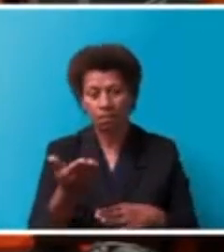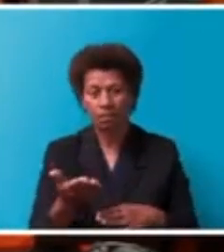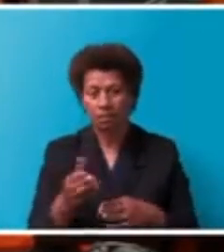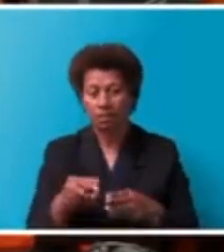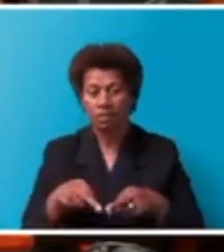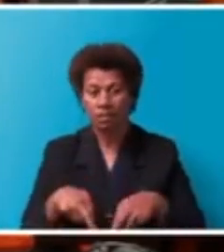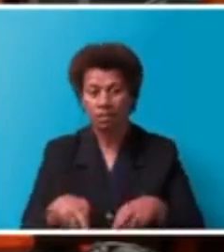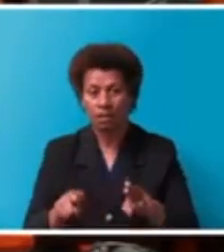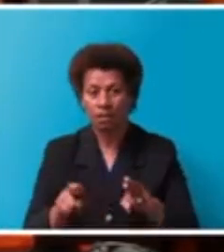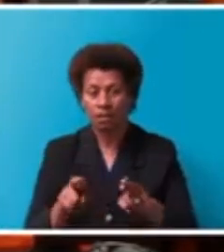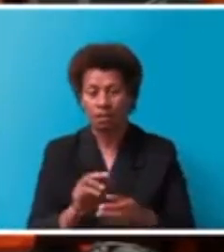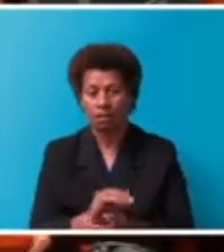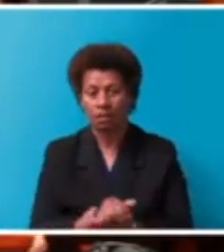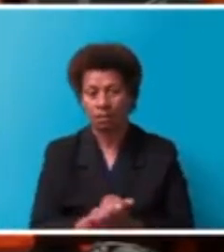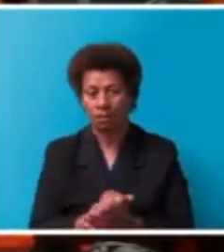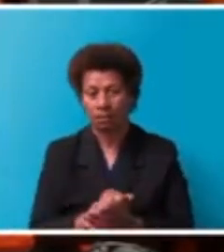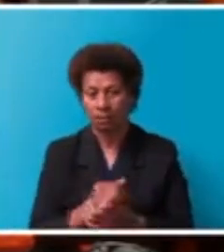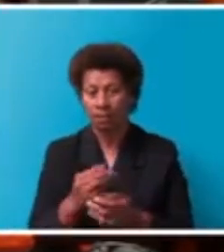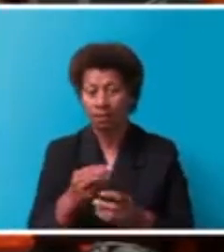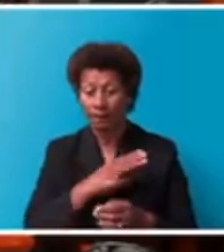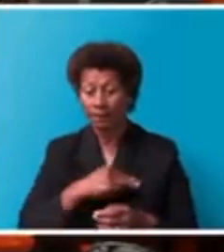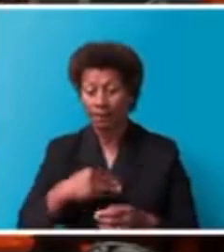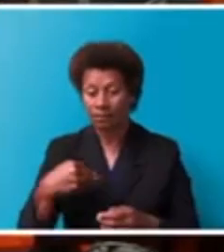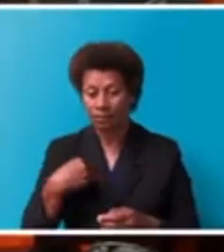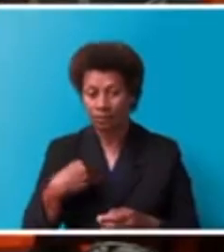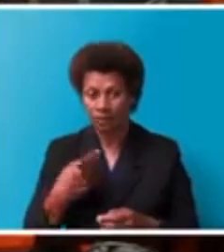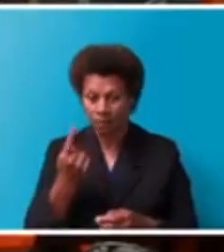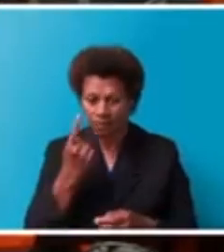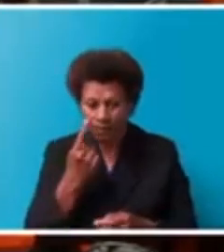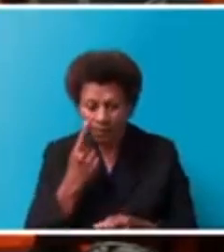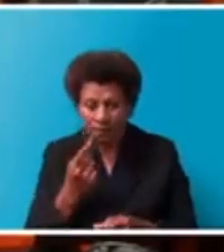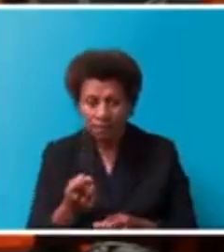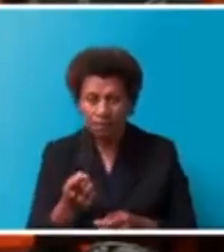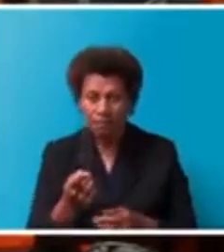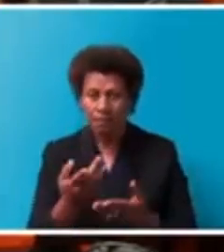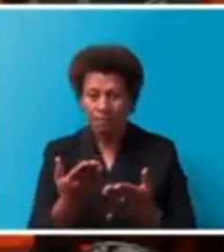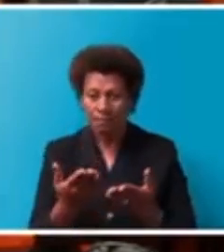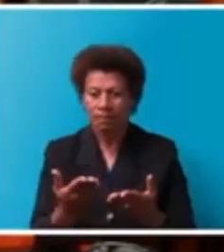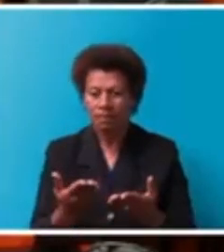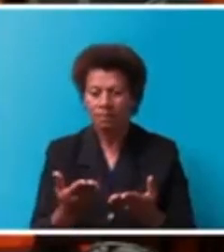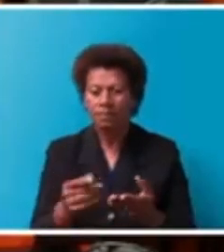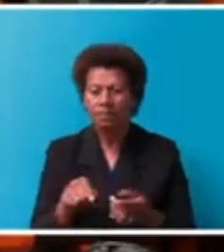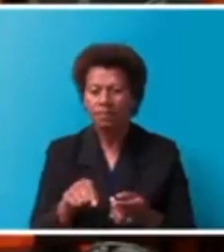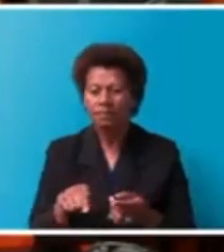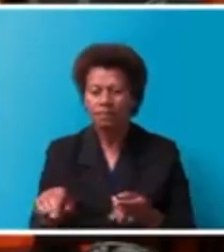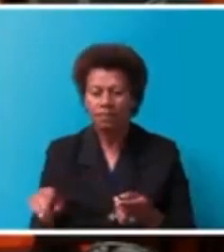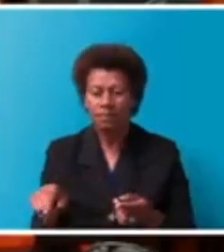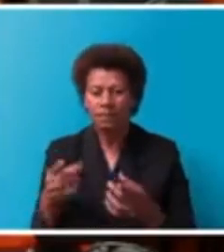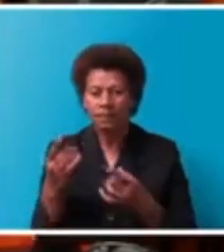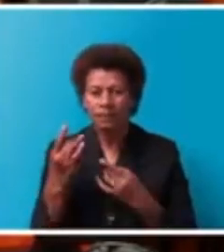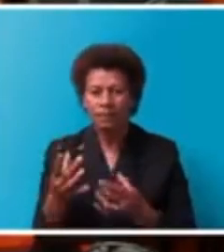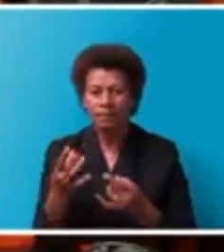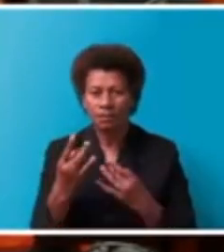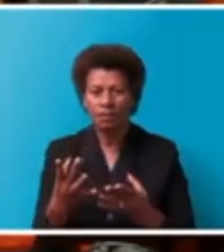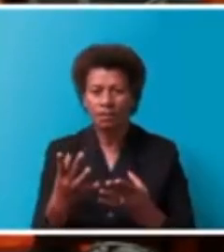sector. The ministry will continue to fine-tune our information package and prioritize